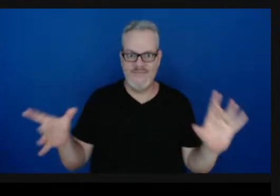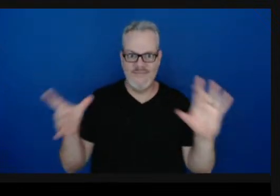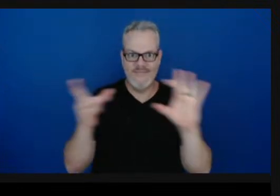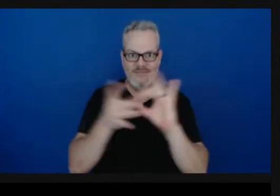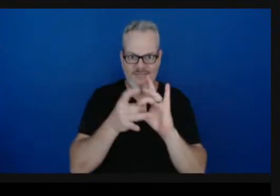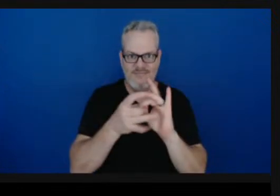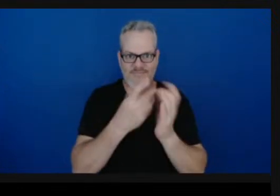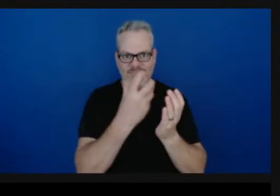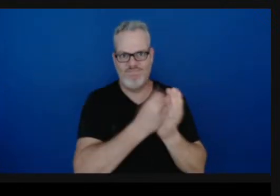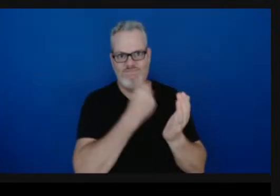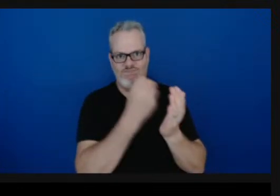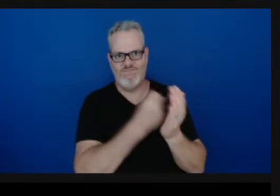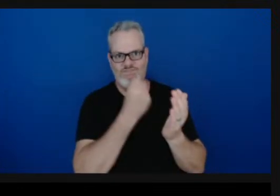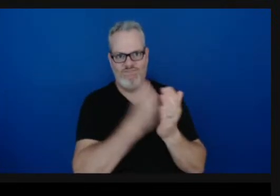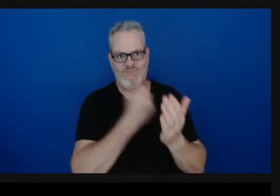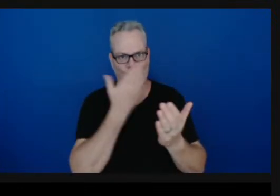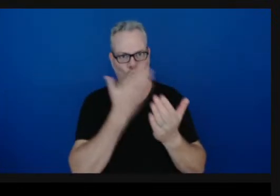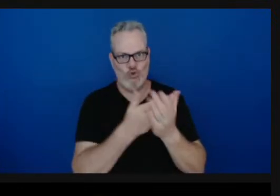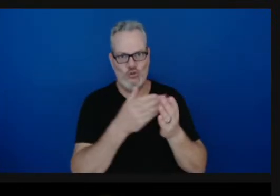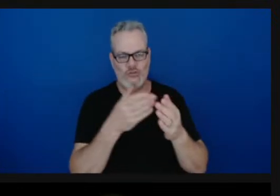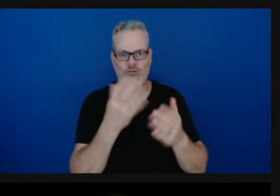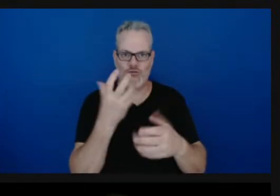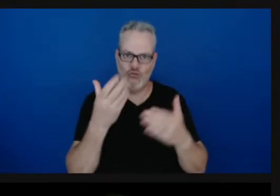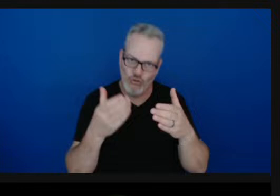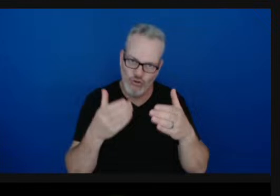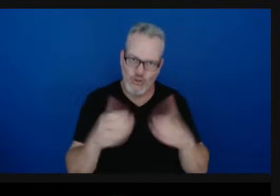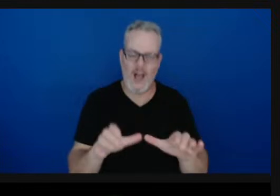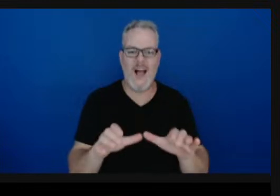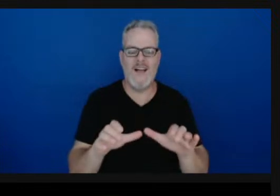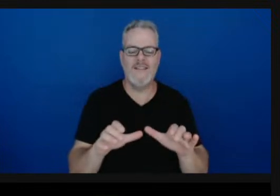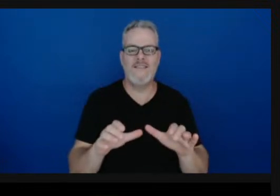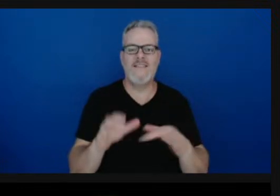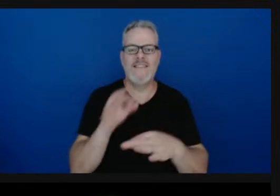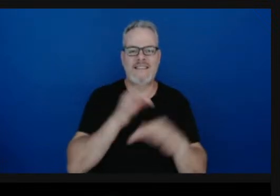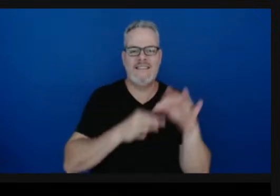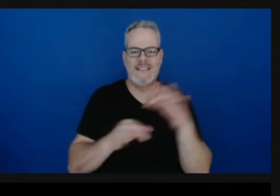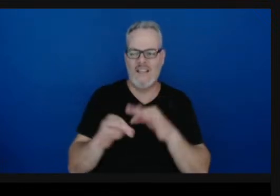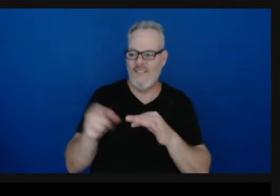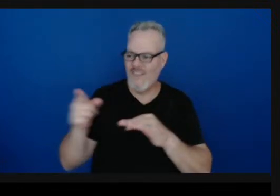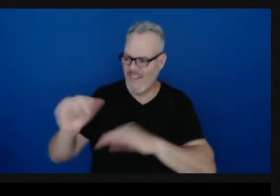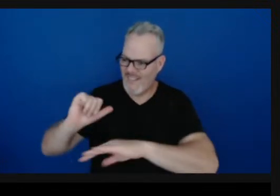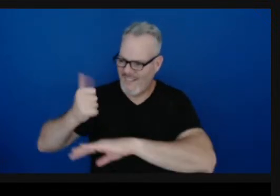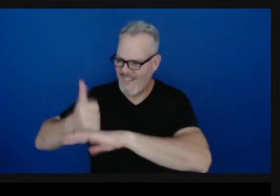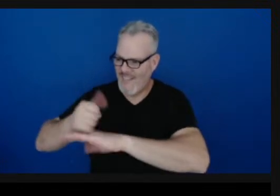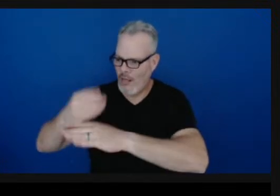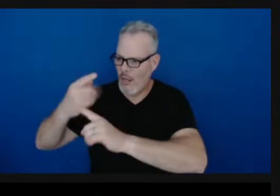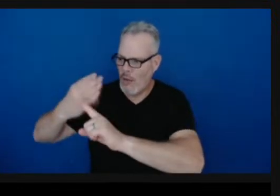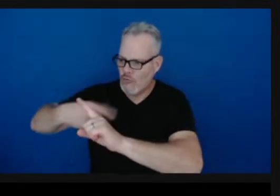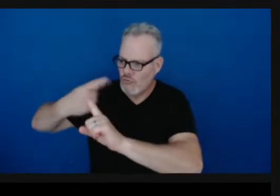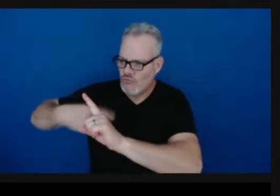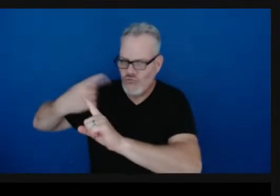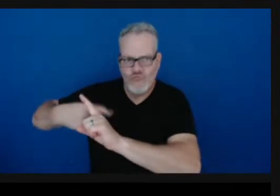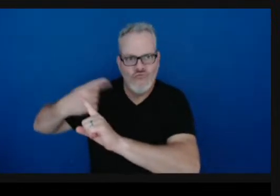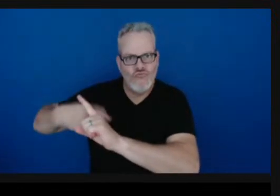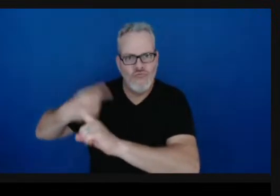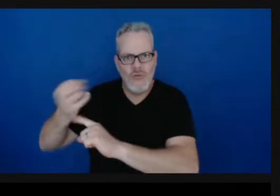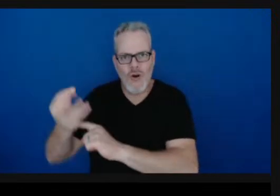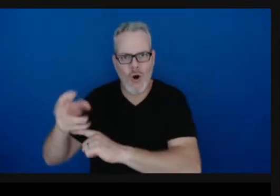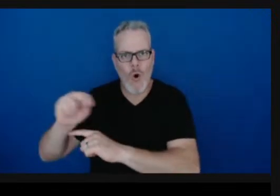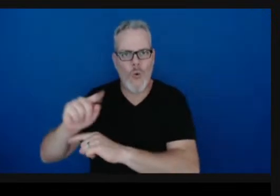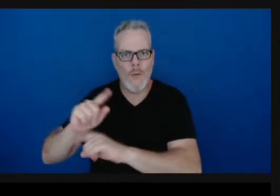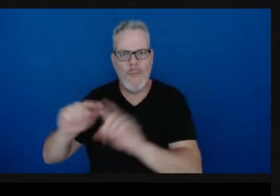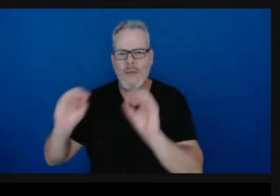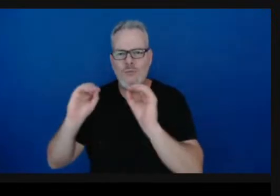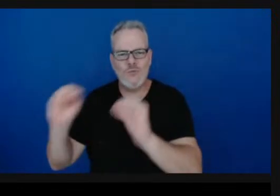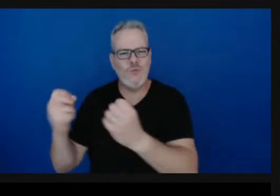teams without having a drone team of their own, and that kind of bridged the gap at the start of the eruption when they really didn't have any